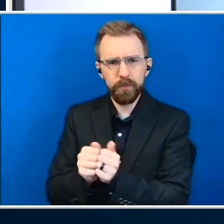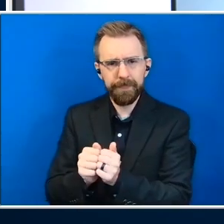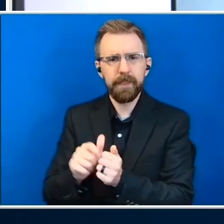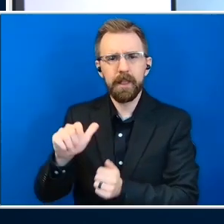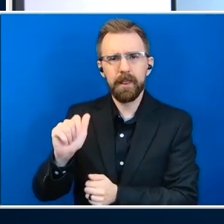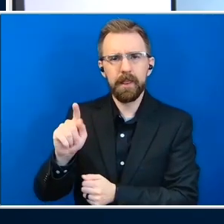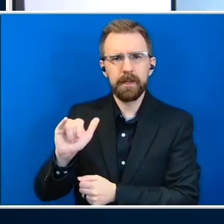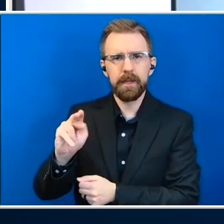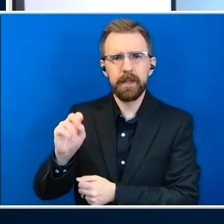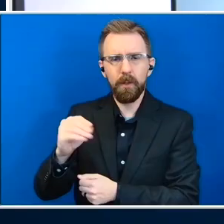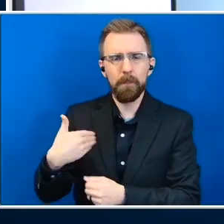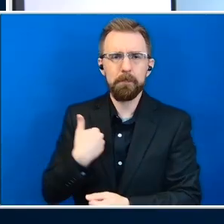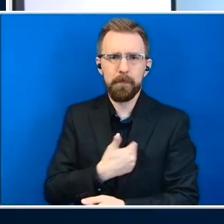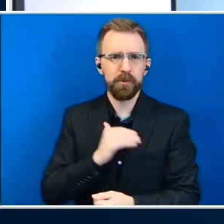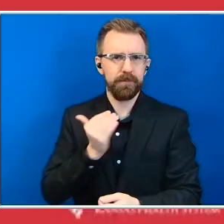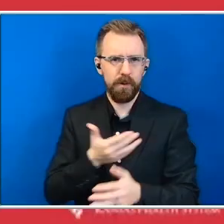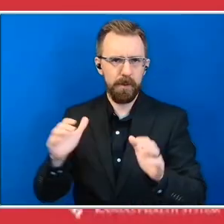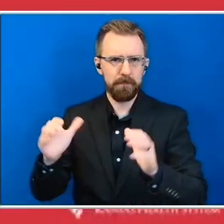of our population.